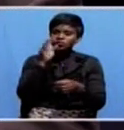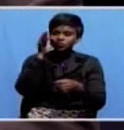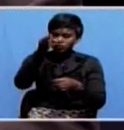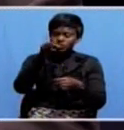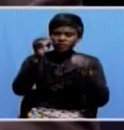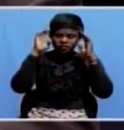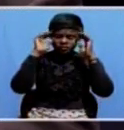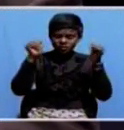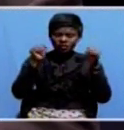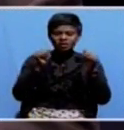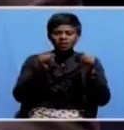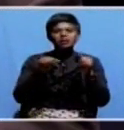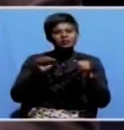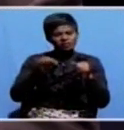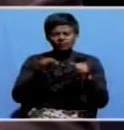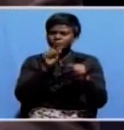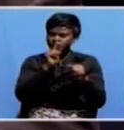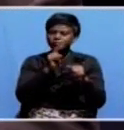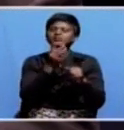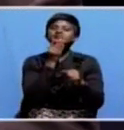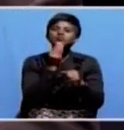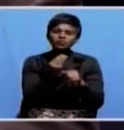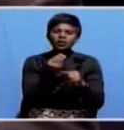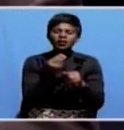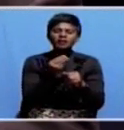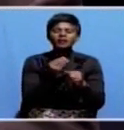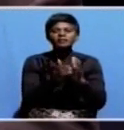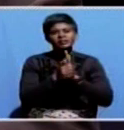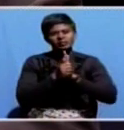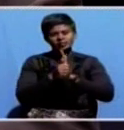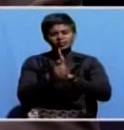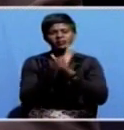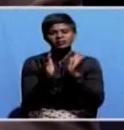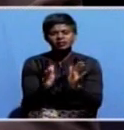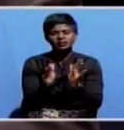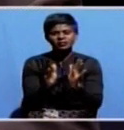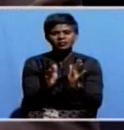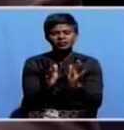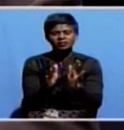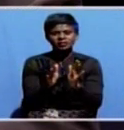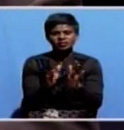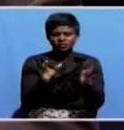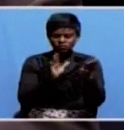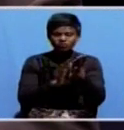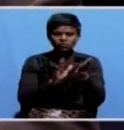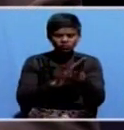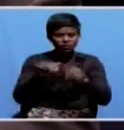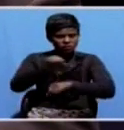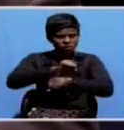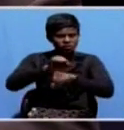many ways, as I've told you, in debates, because Kawambwa Secondary School was a very, very